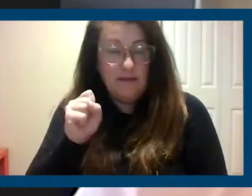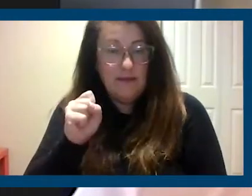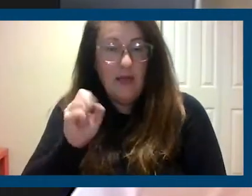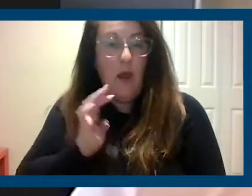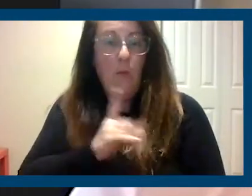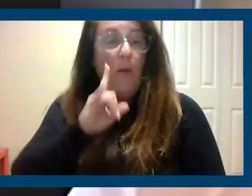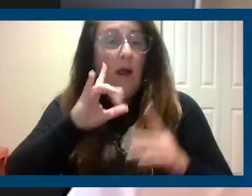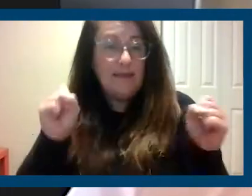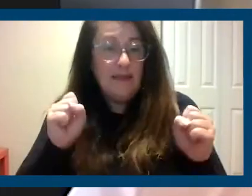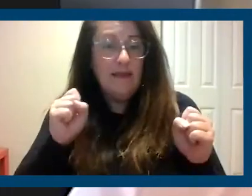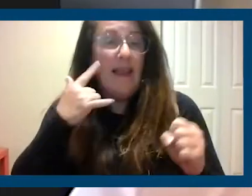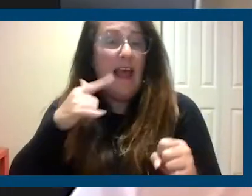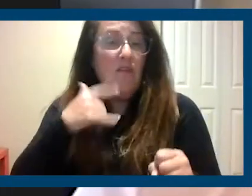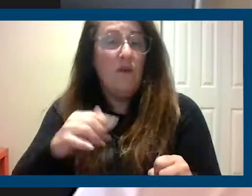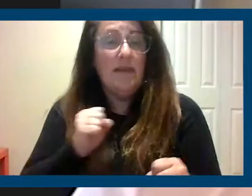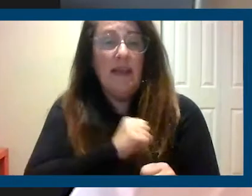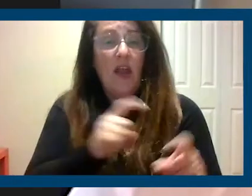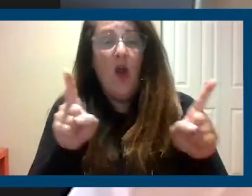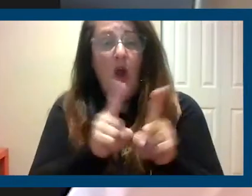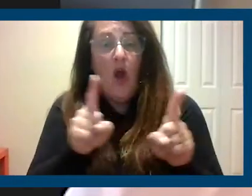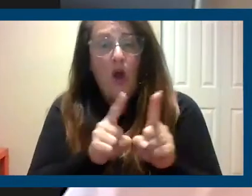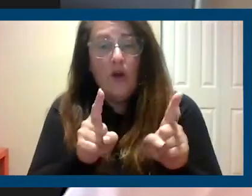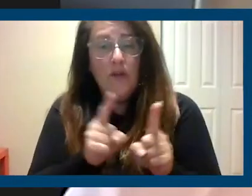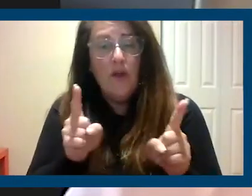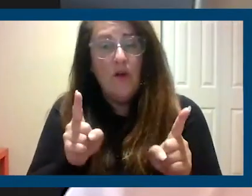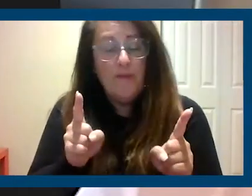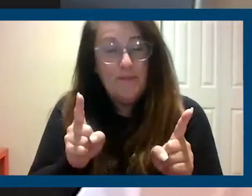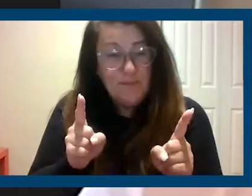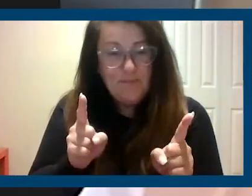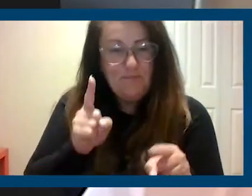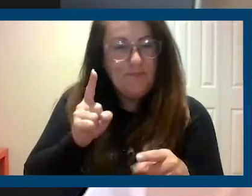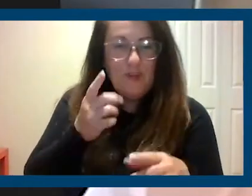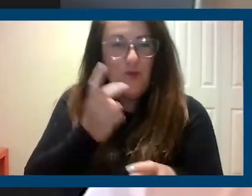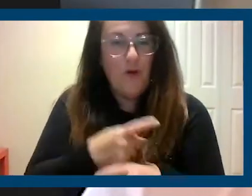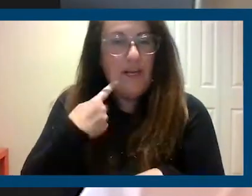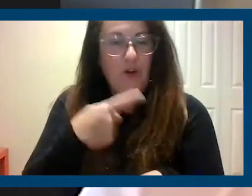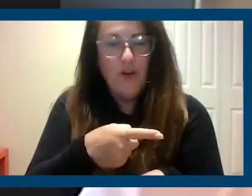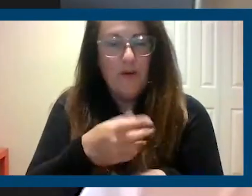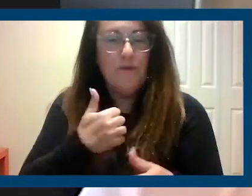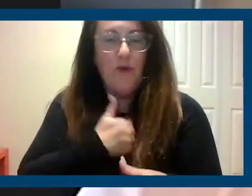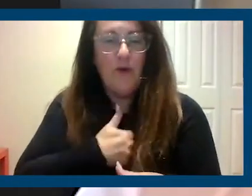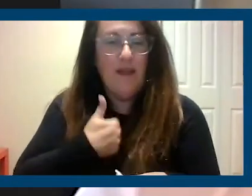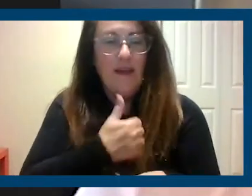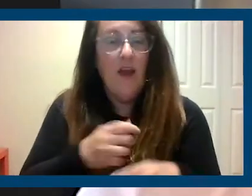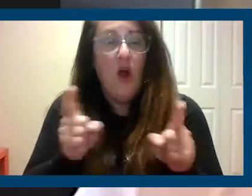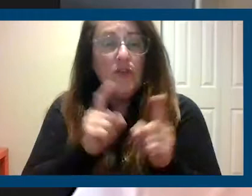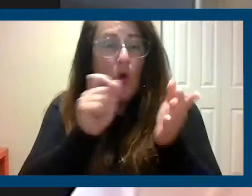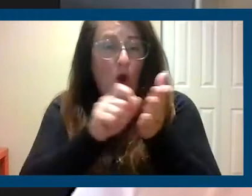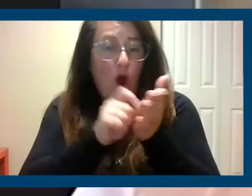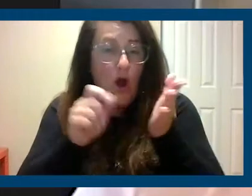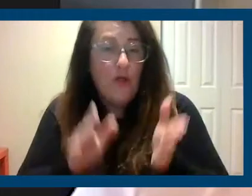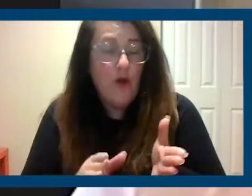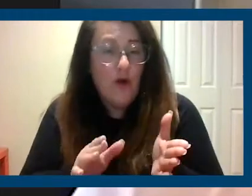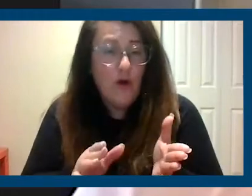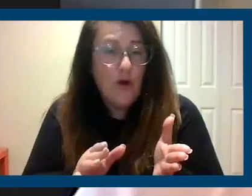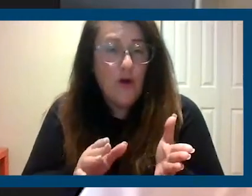Senate. Um, he's also council member elect for CD 14. Um, he also is the author, uh, of the No